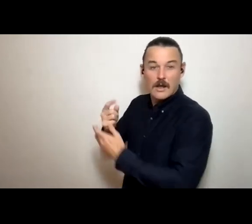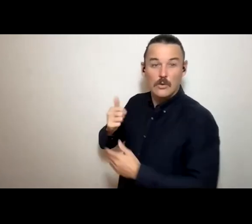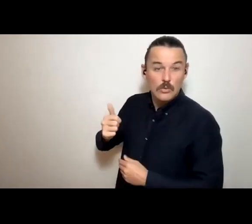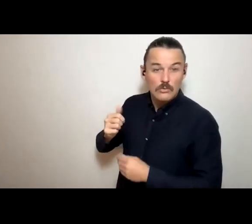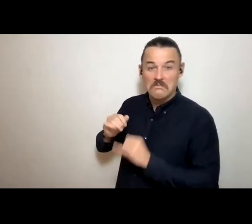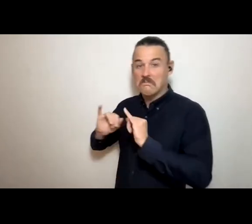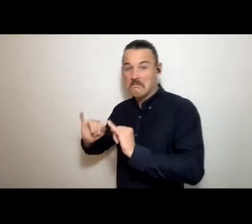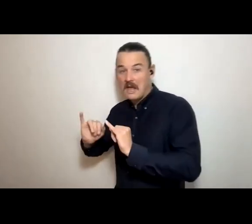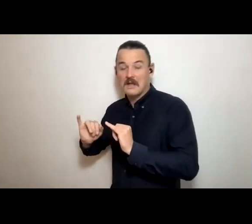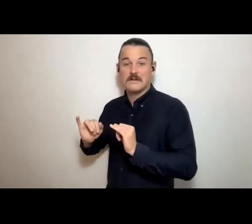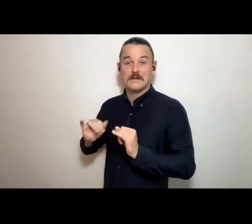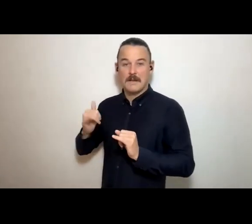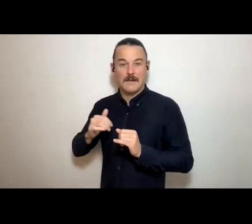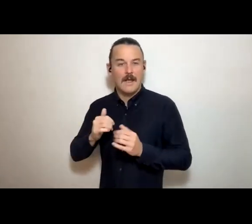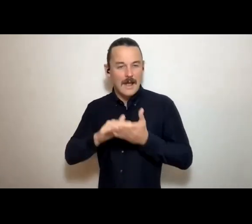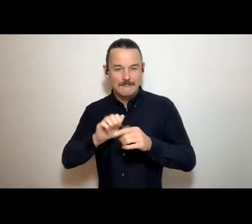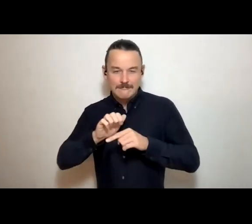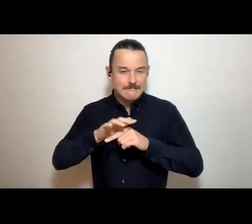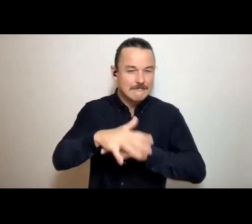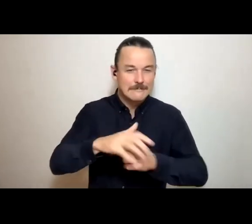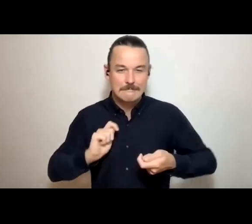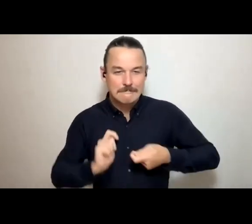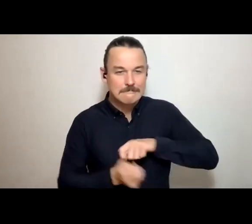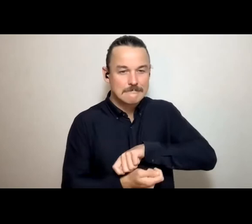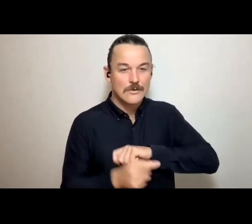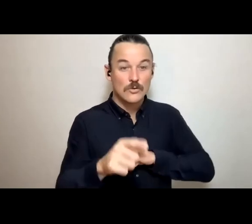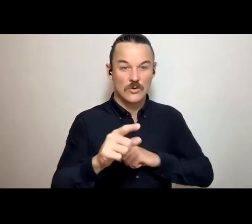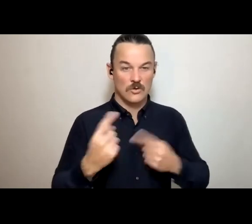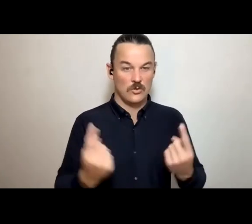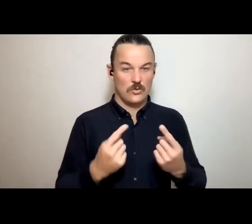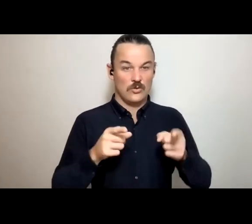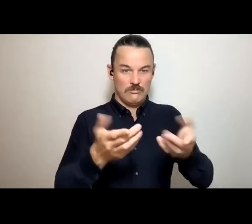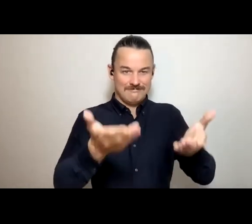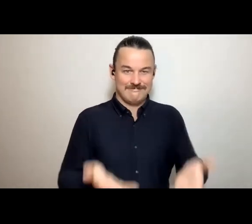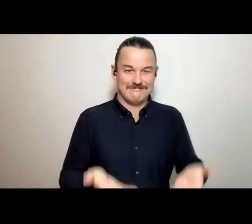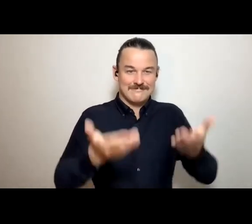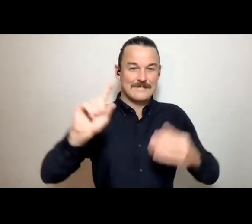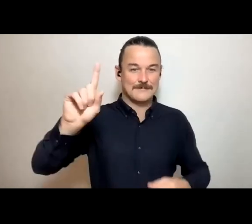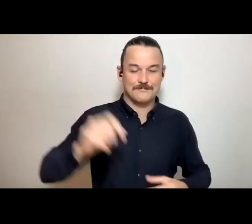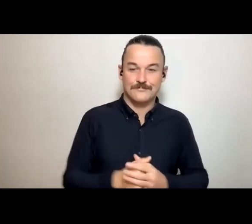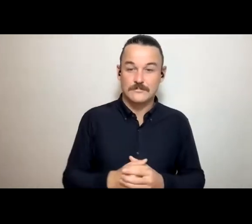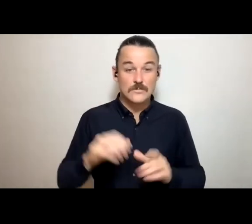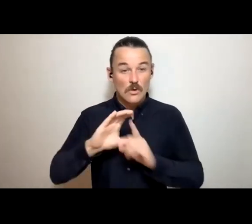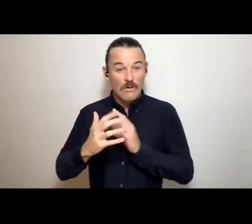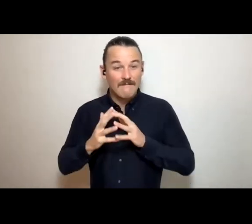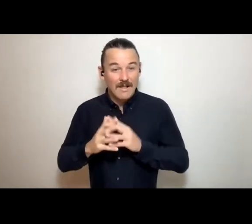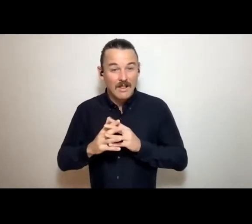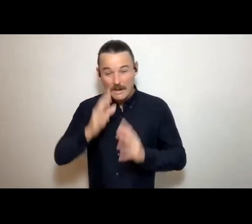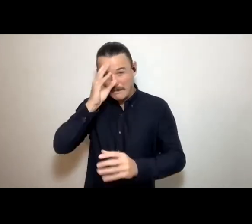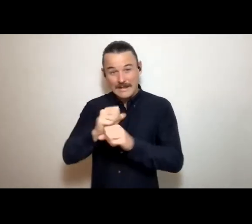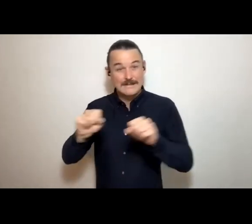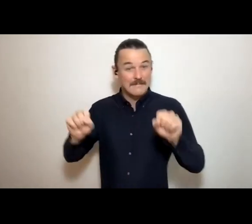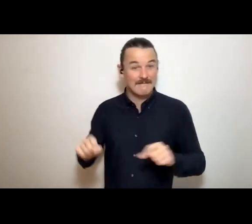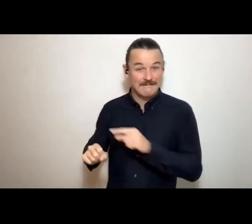shape who you are today? Cultural factors consider how traditions, cultural values, and belief systems influence